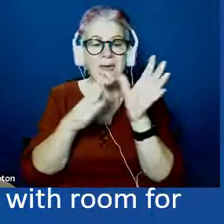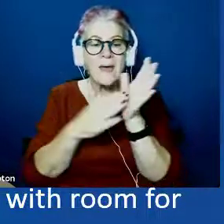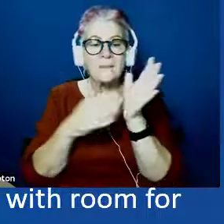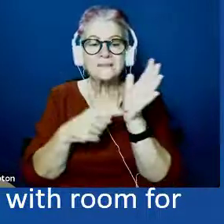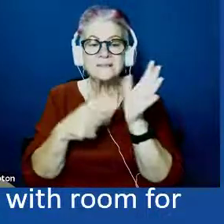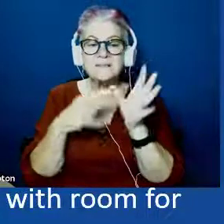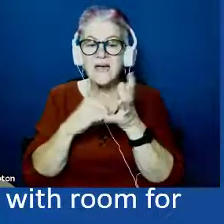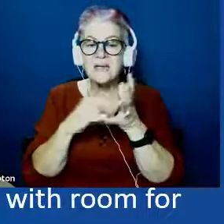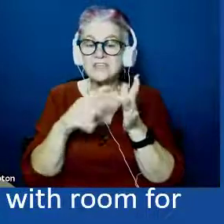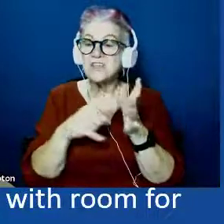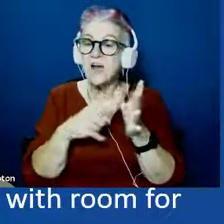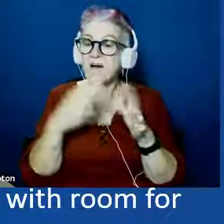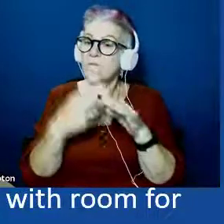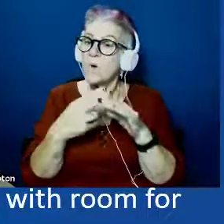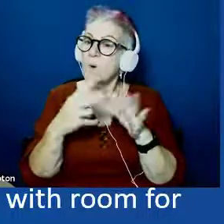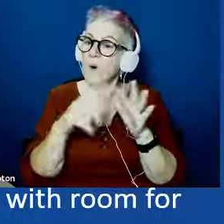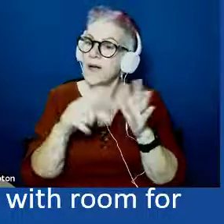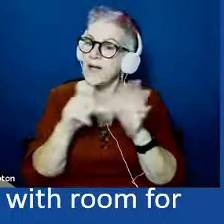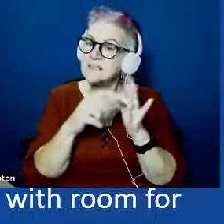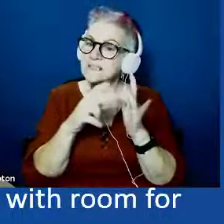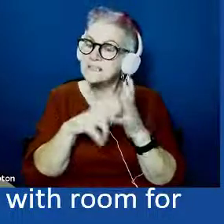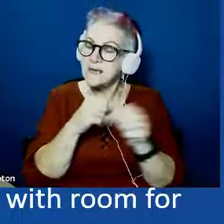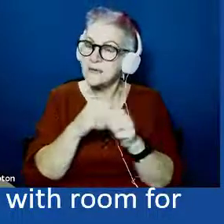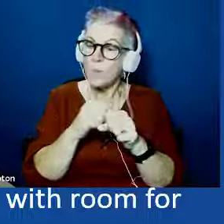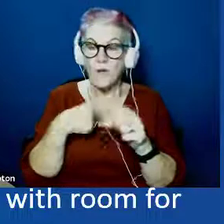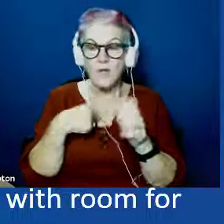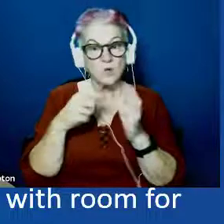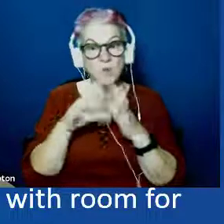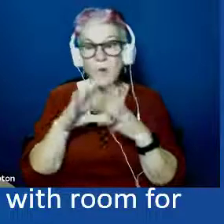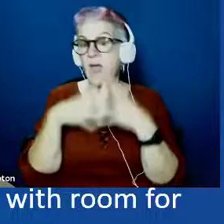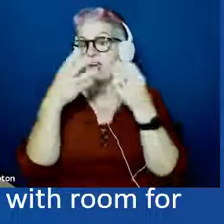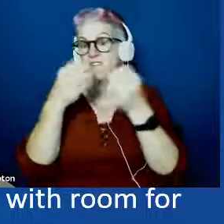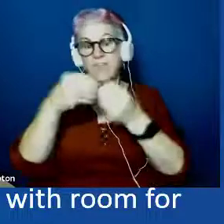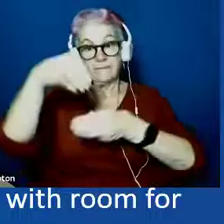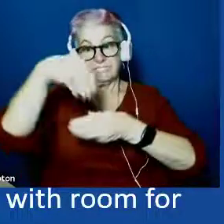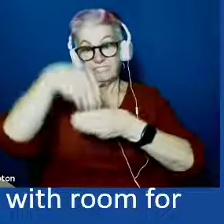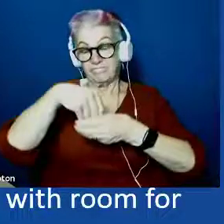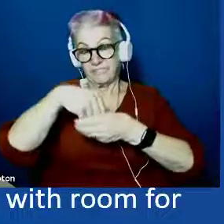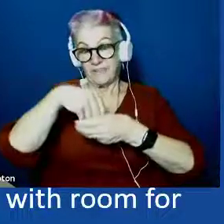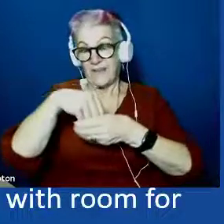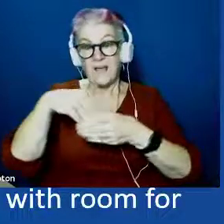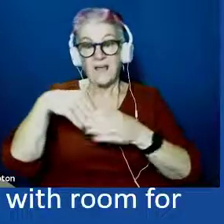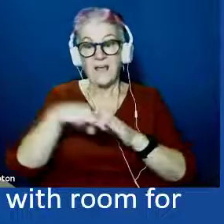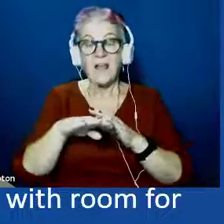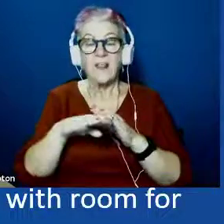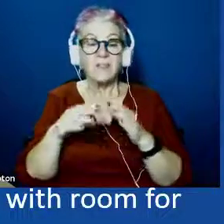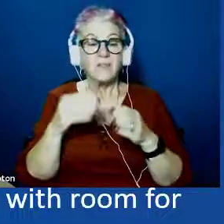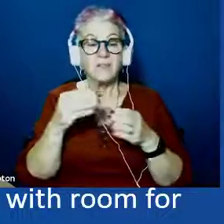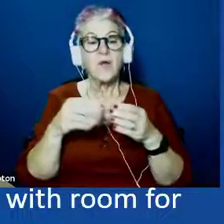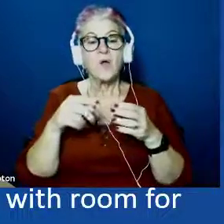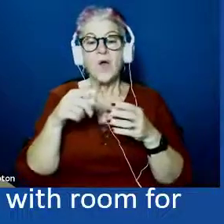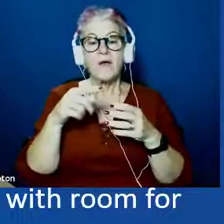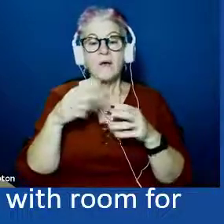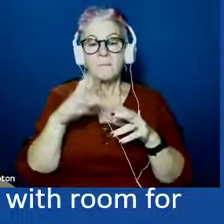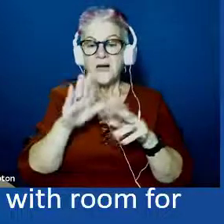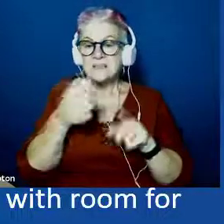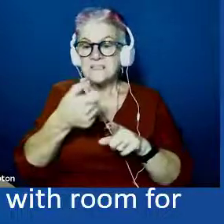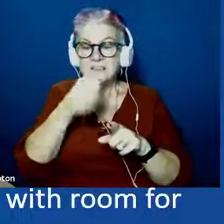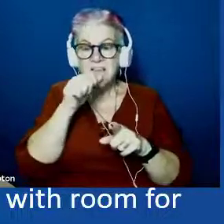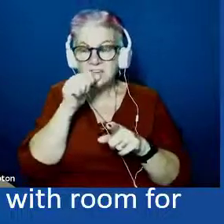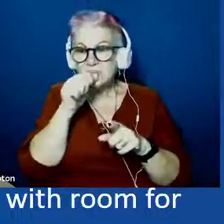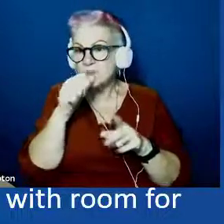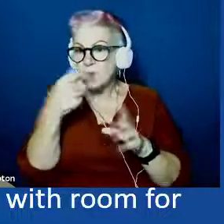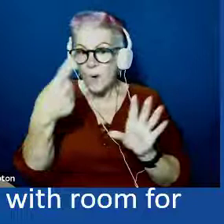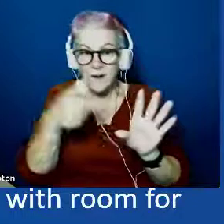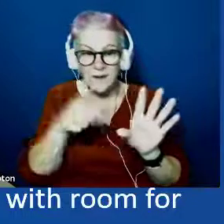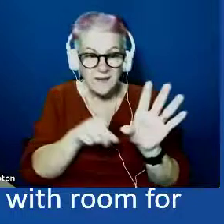It's very basic, so we do everything in-house. That's approximately $600 a year. We use SoundCloud for